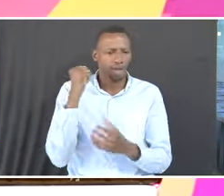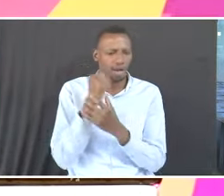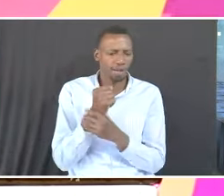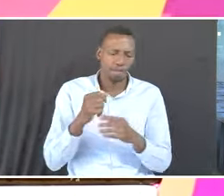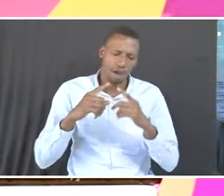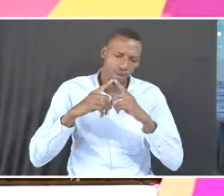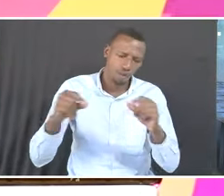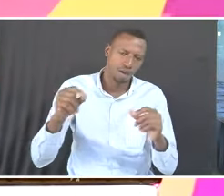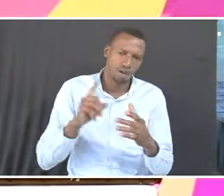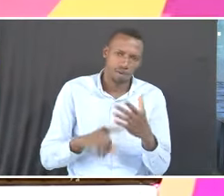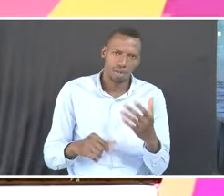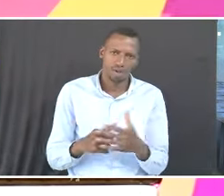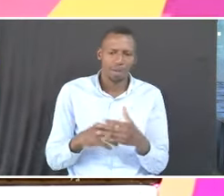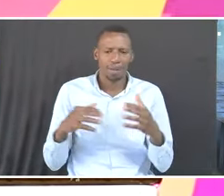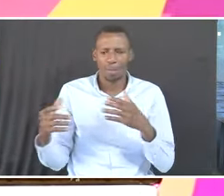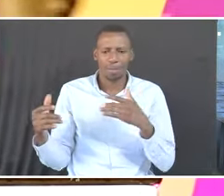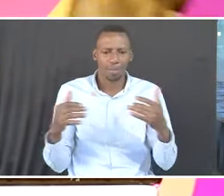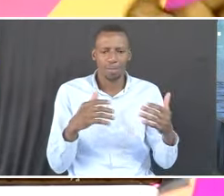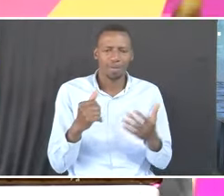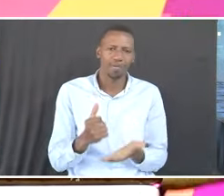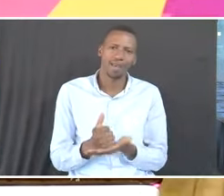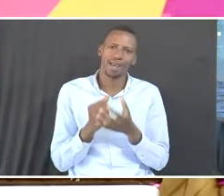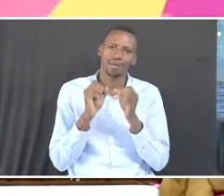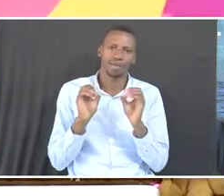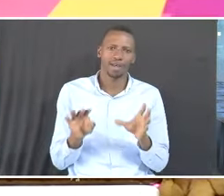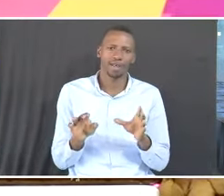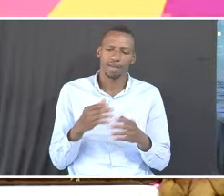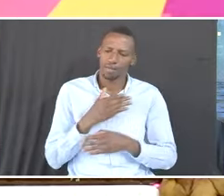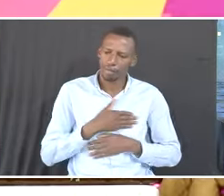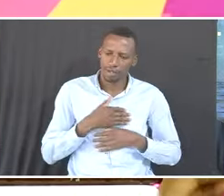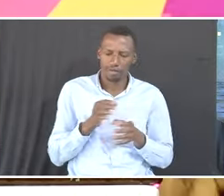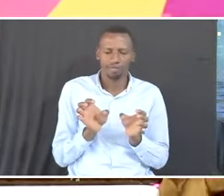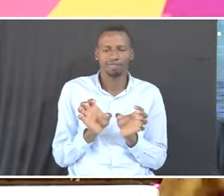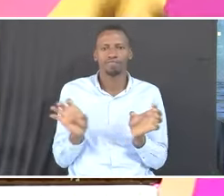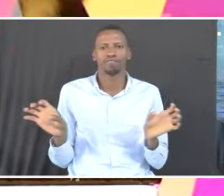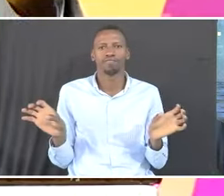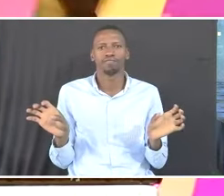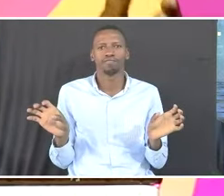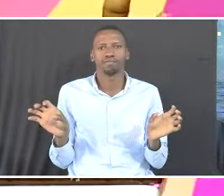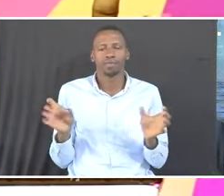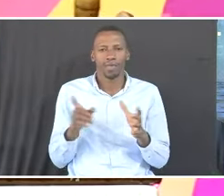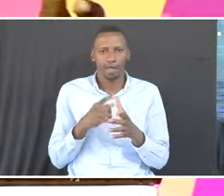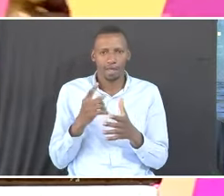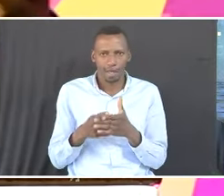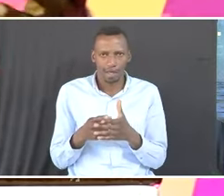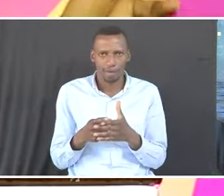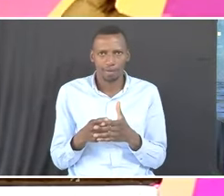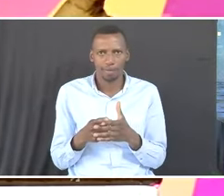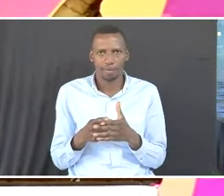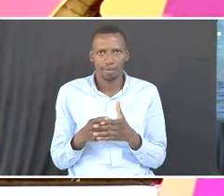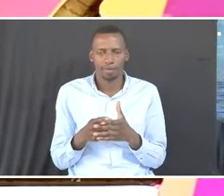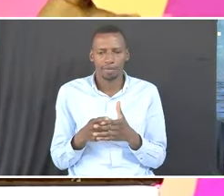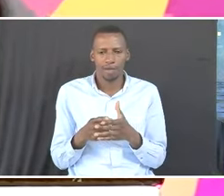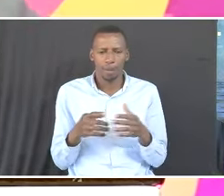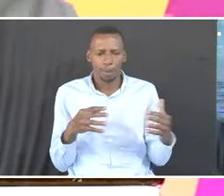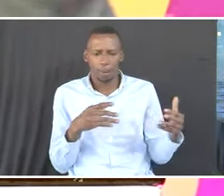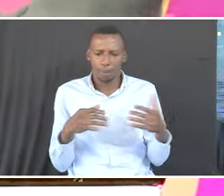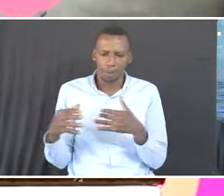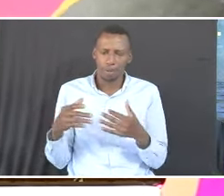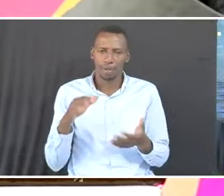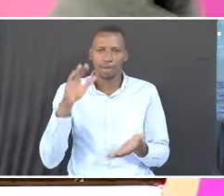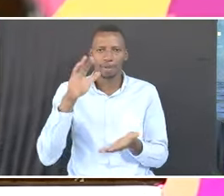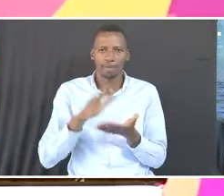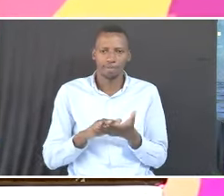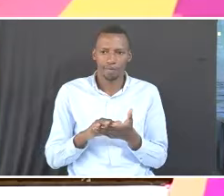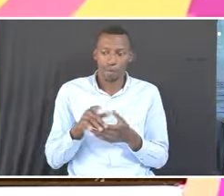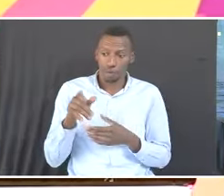it's unnecessary, let us separate so that we reduce the quarreling. If you go